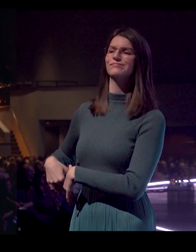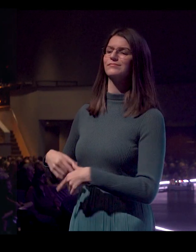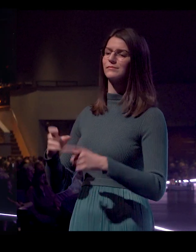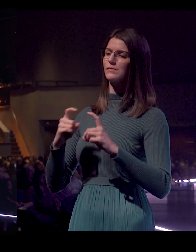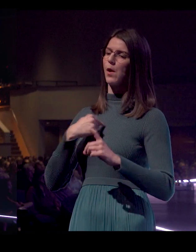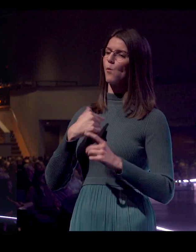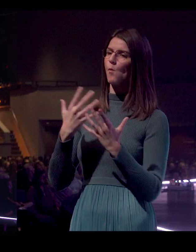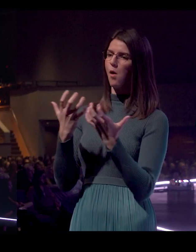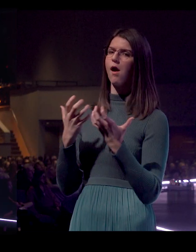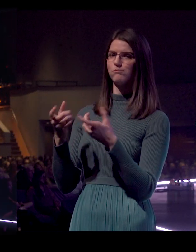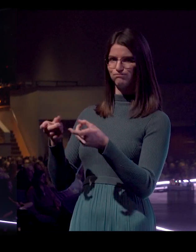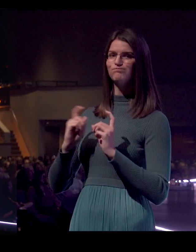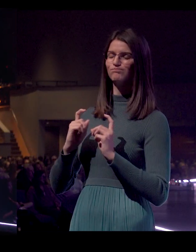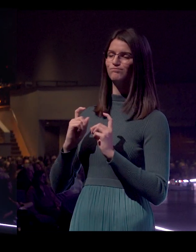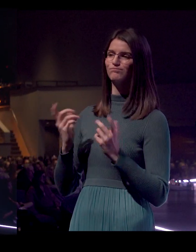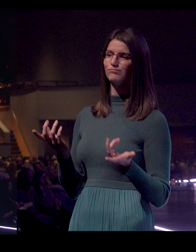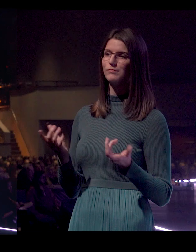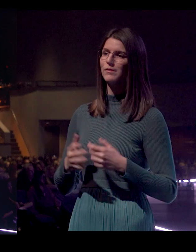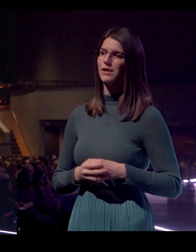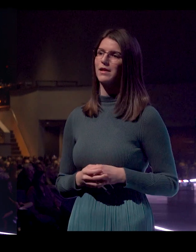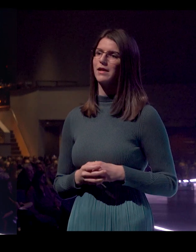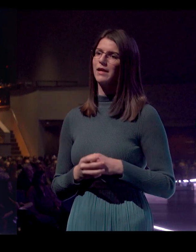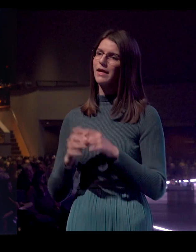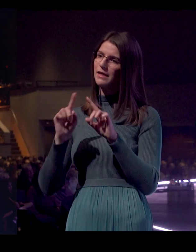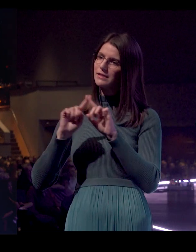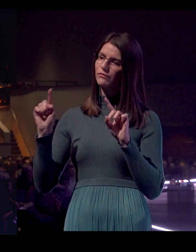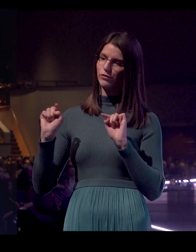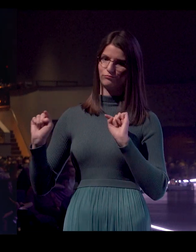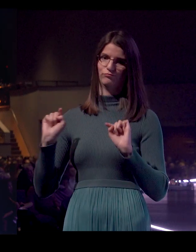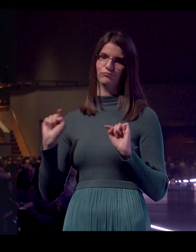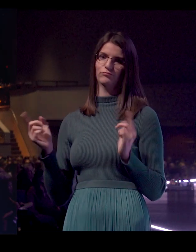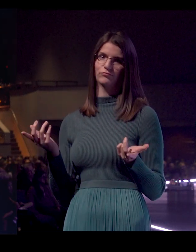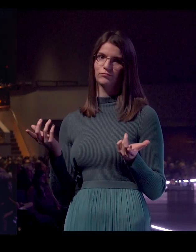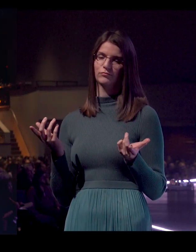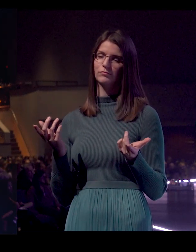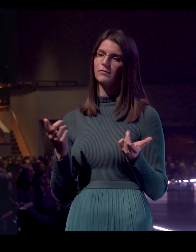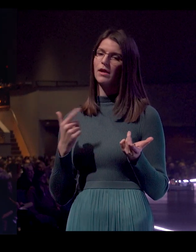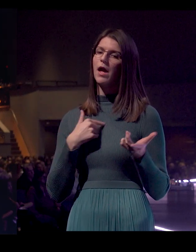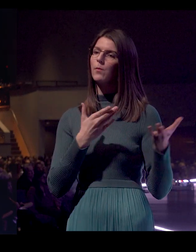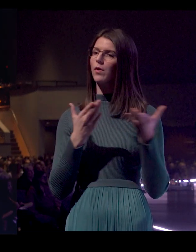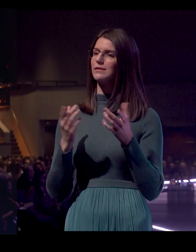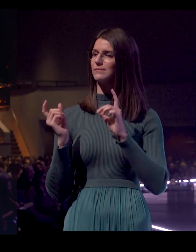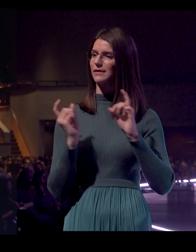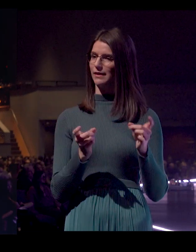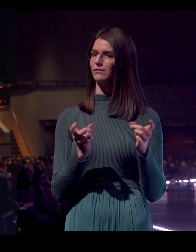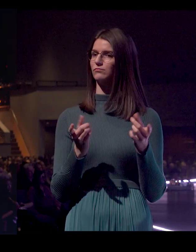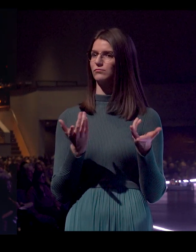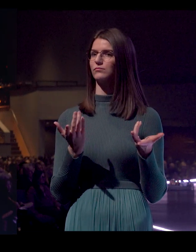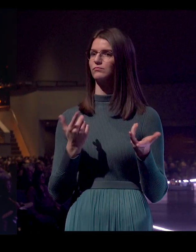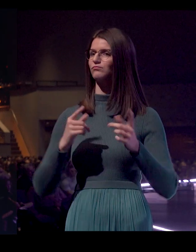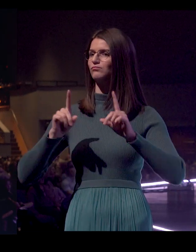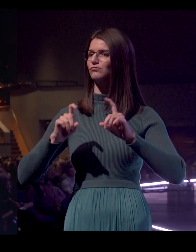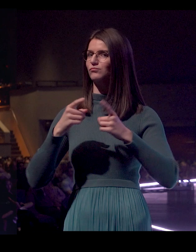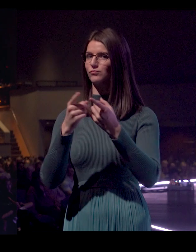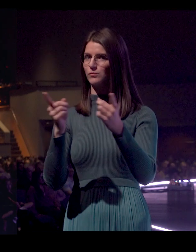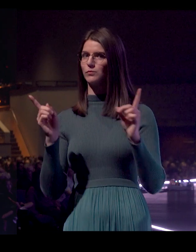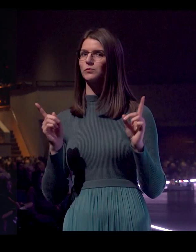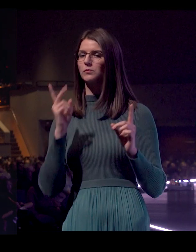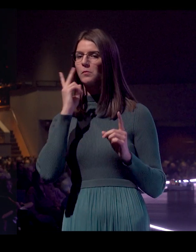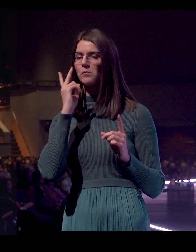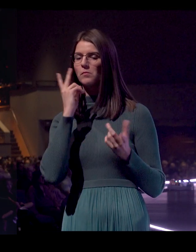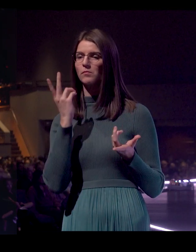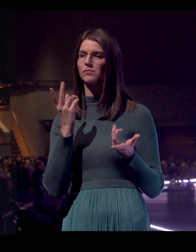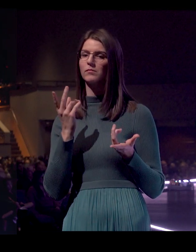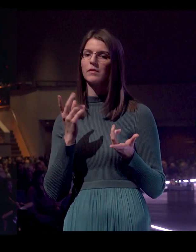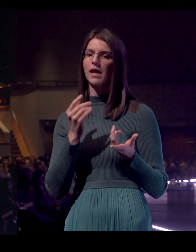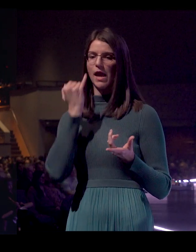right? Like, I brought some gifts today that I thought I'd test you out with. You tell me if these are a need or a want. And the first one